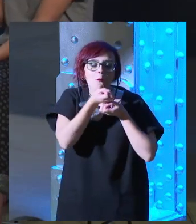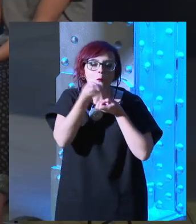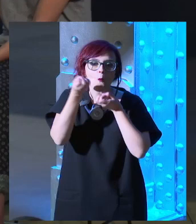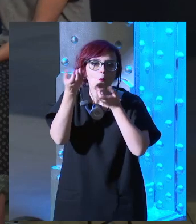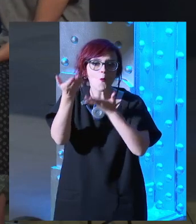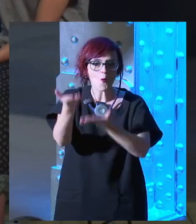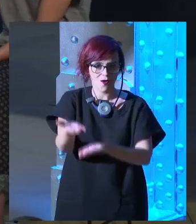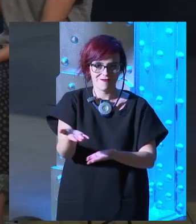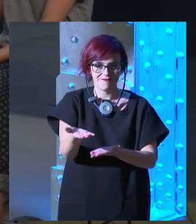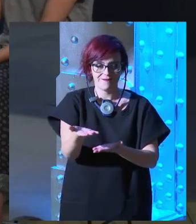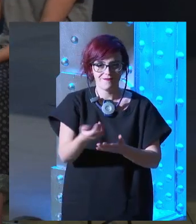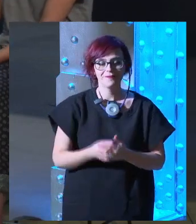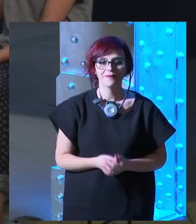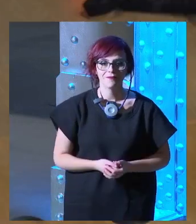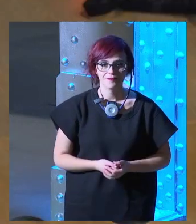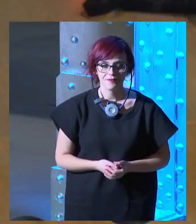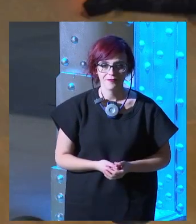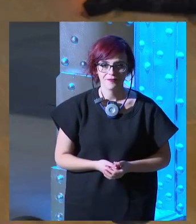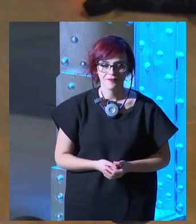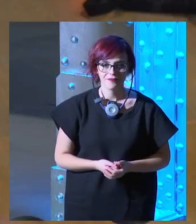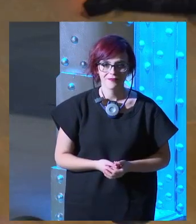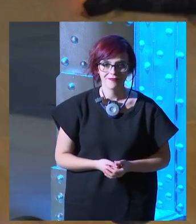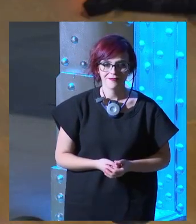En ese sentido, Hang on.